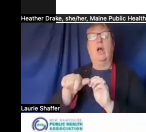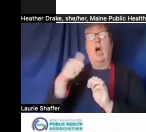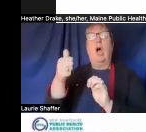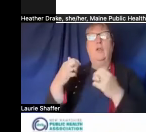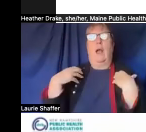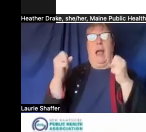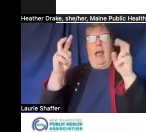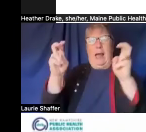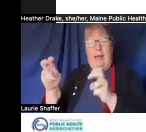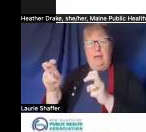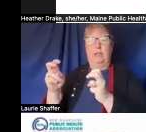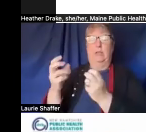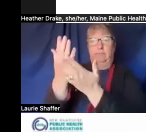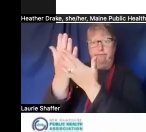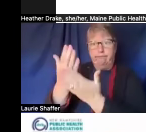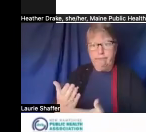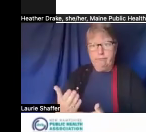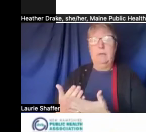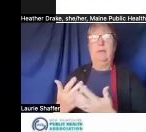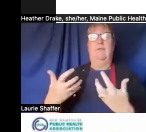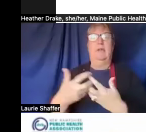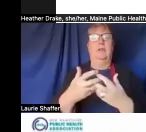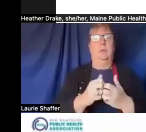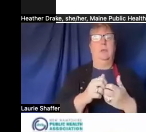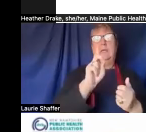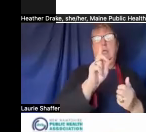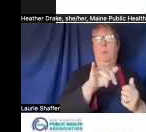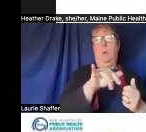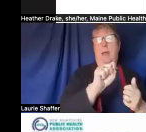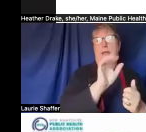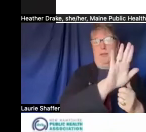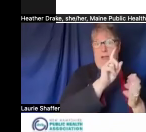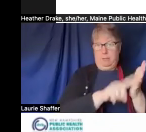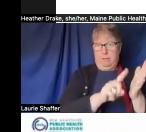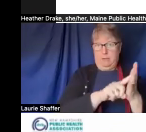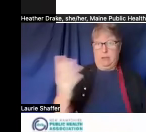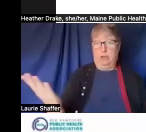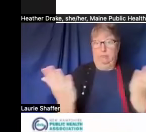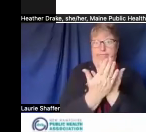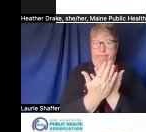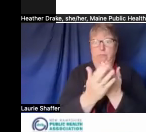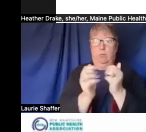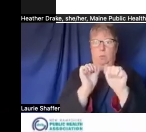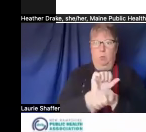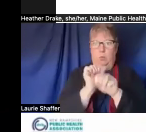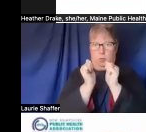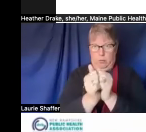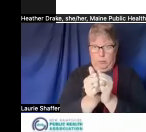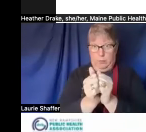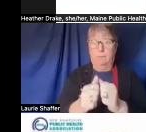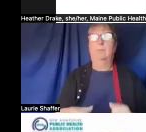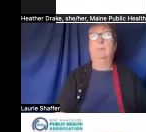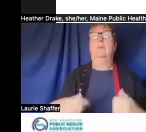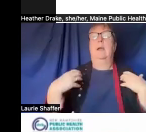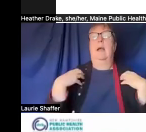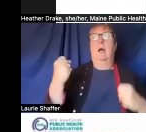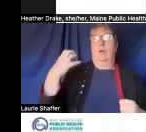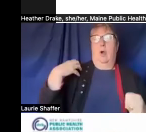to corroborate DCYF's investigation into the family. In addition to that, the health officer identified numerous housing